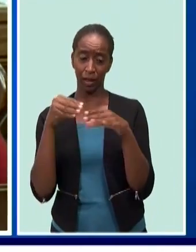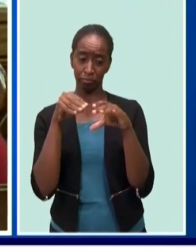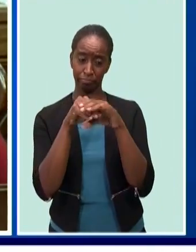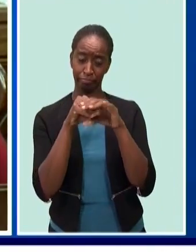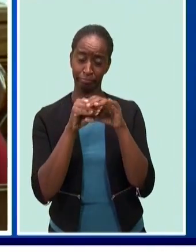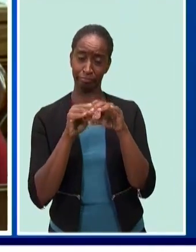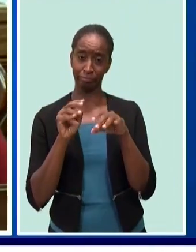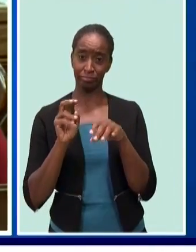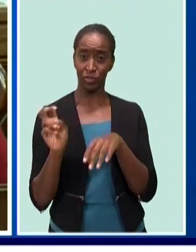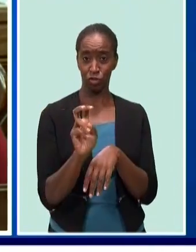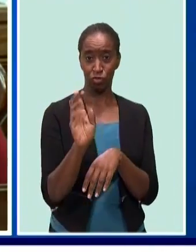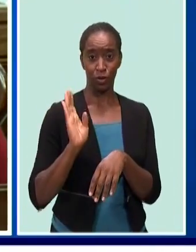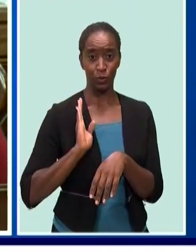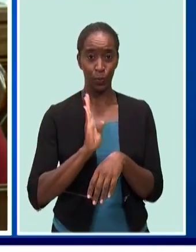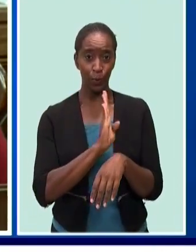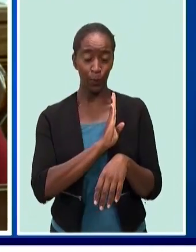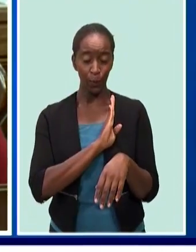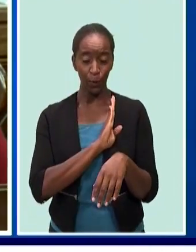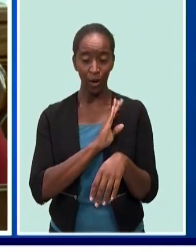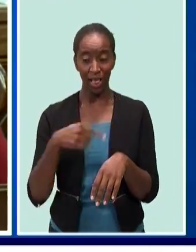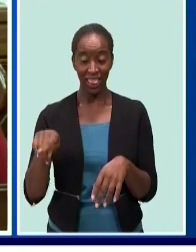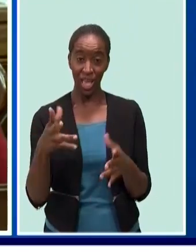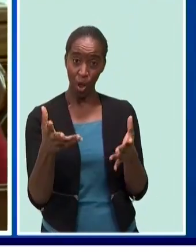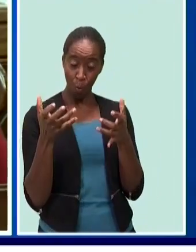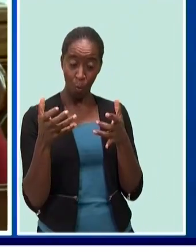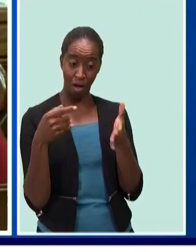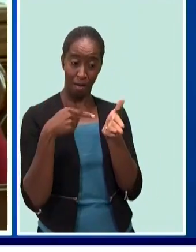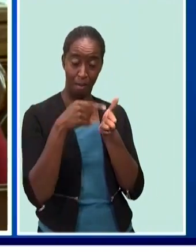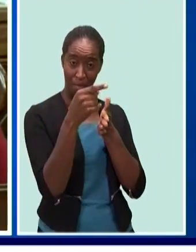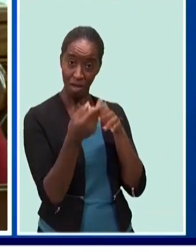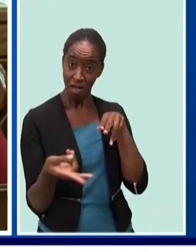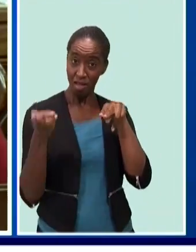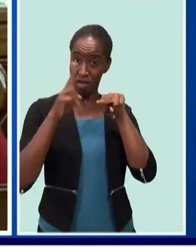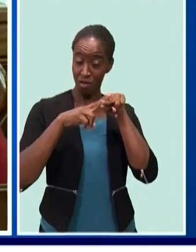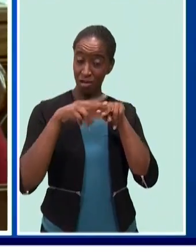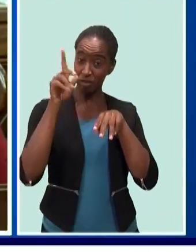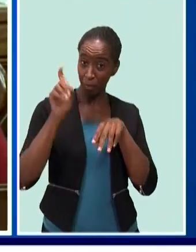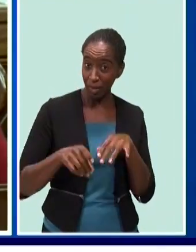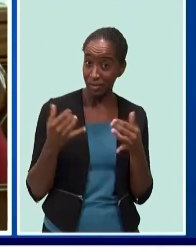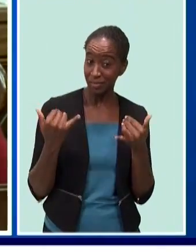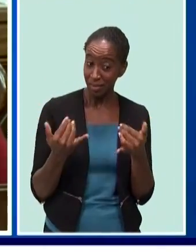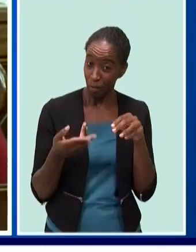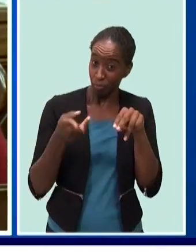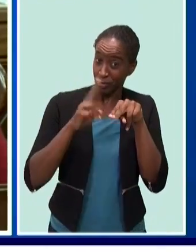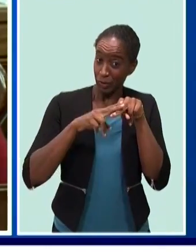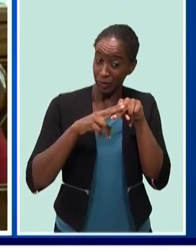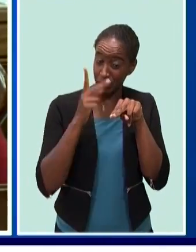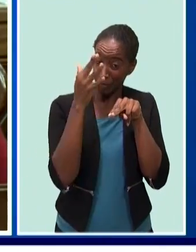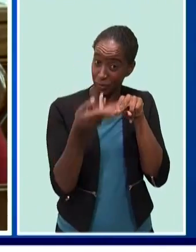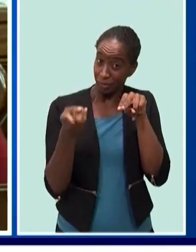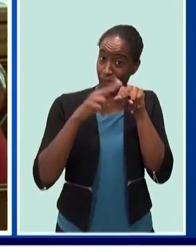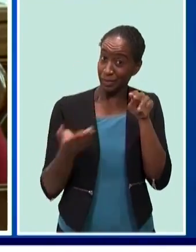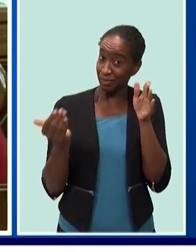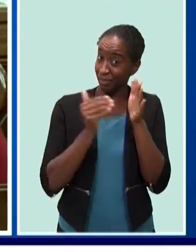the investment interests of those who seek to enter into revenue sharing